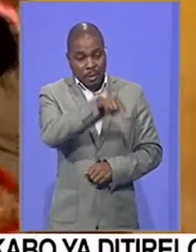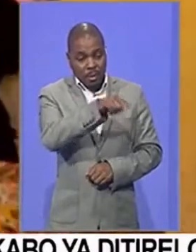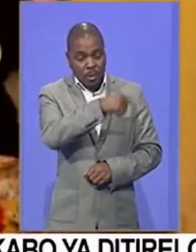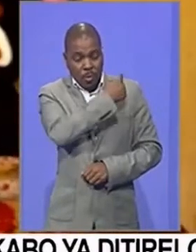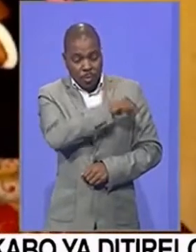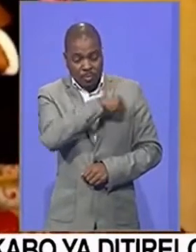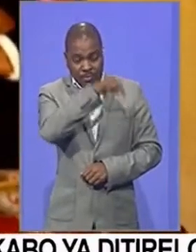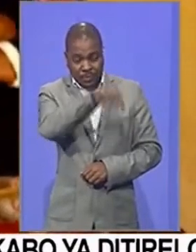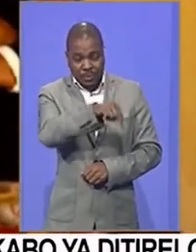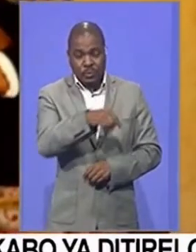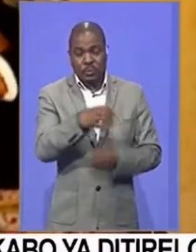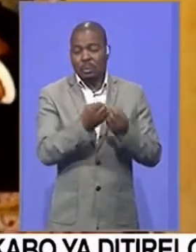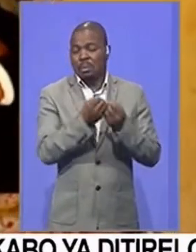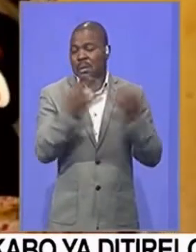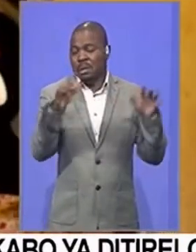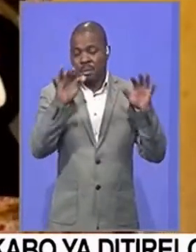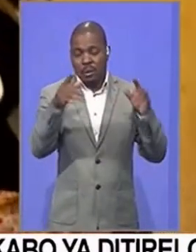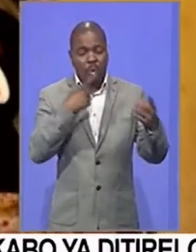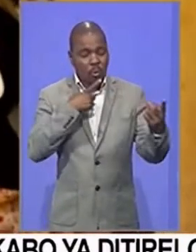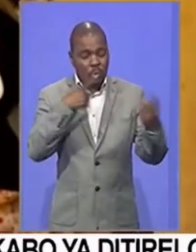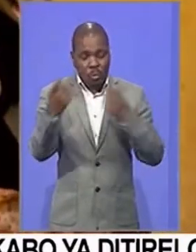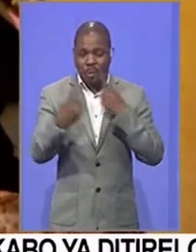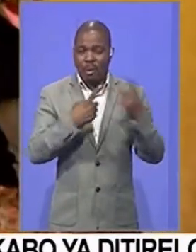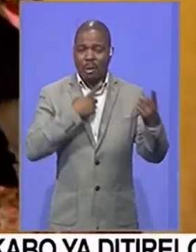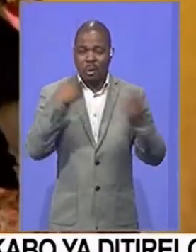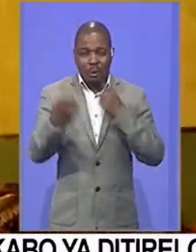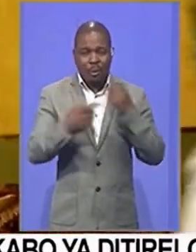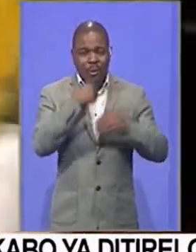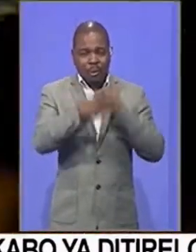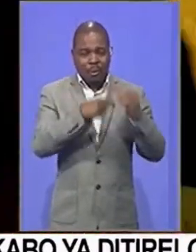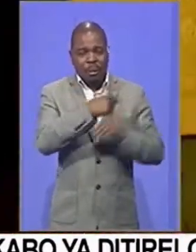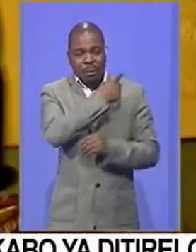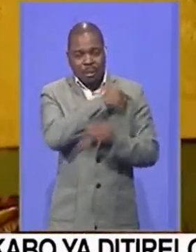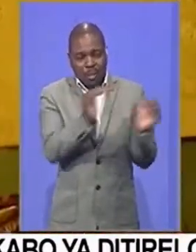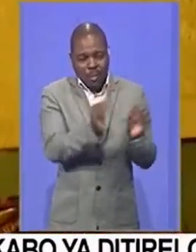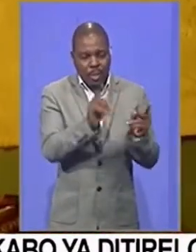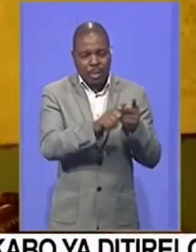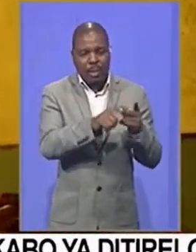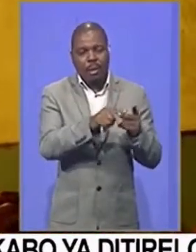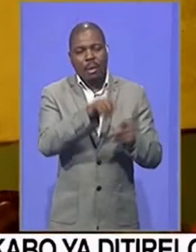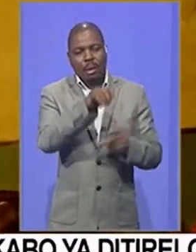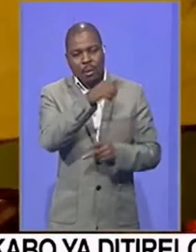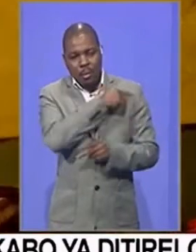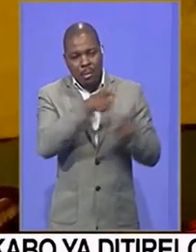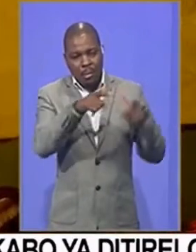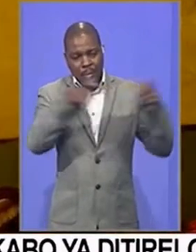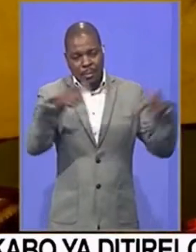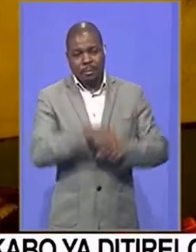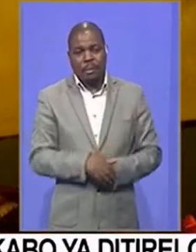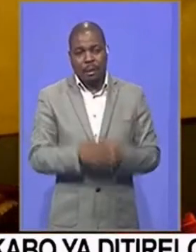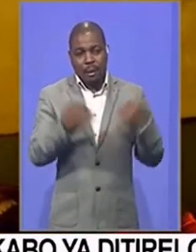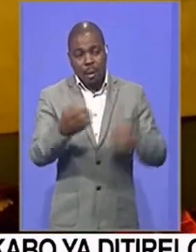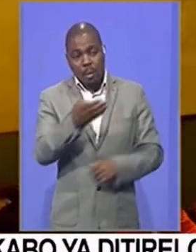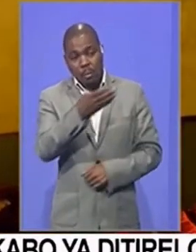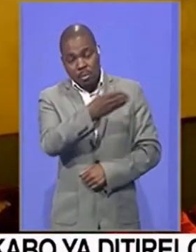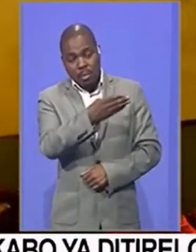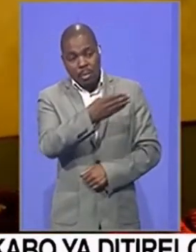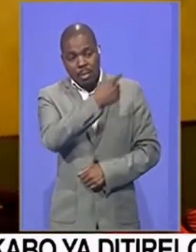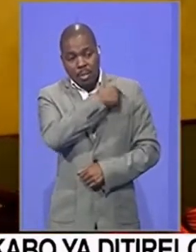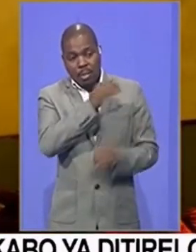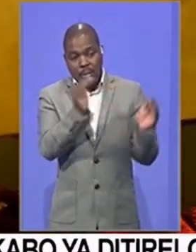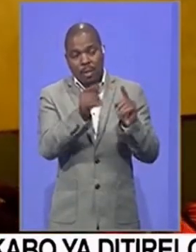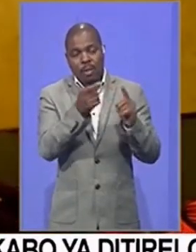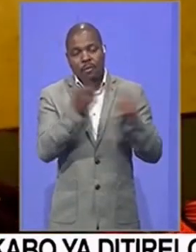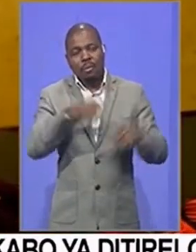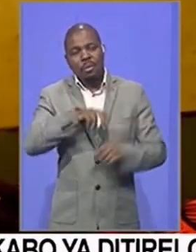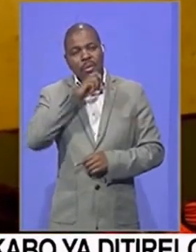tša rena batho ba bantši ba alla ka dipetlele le ditleliniki ge ke bolela jalo go ne le dipetlele tleliniki ka ko